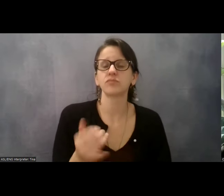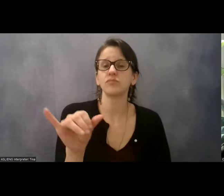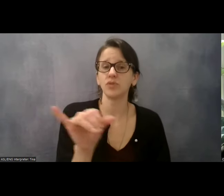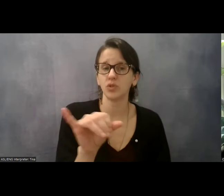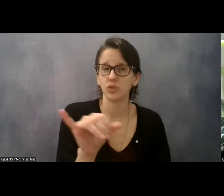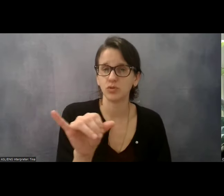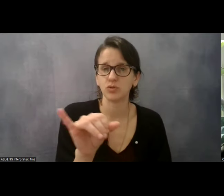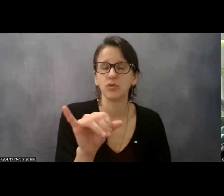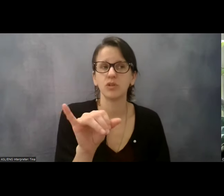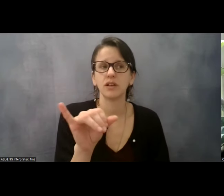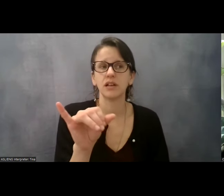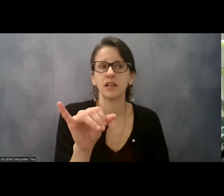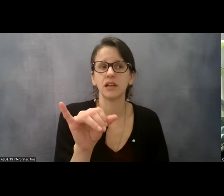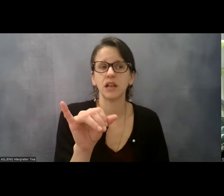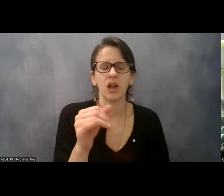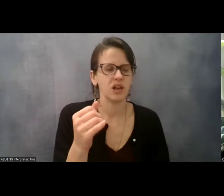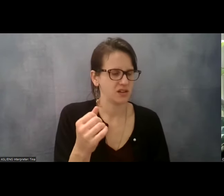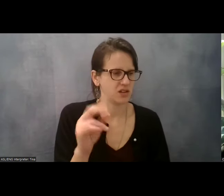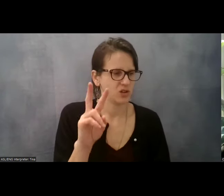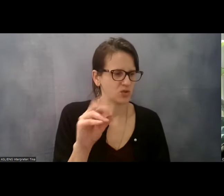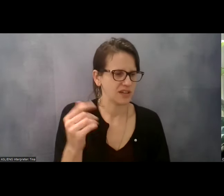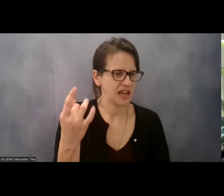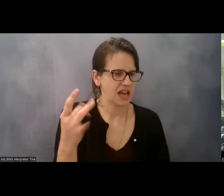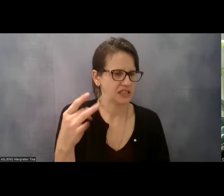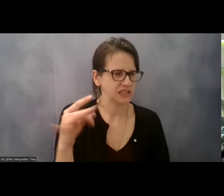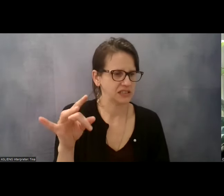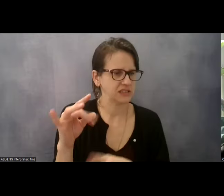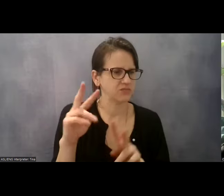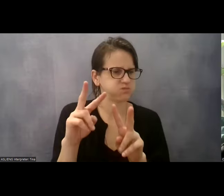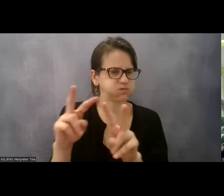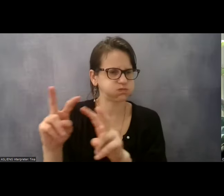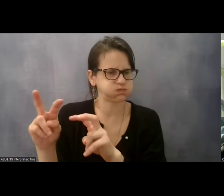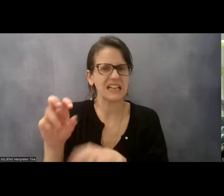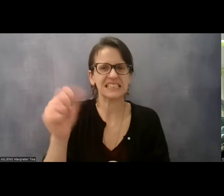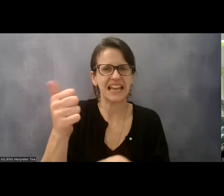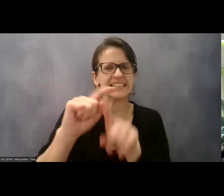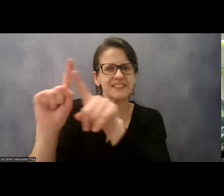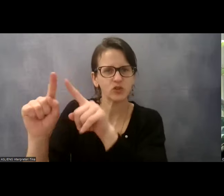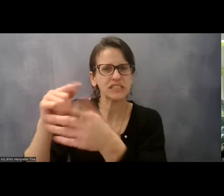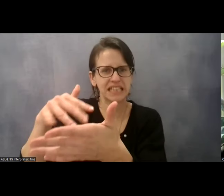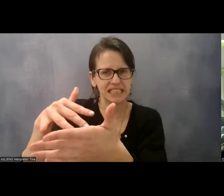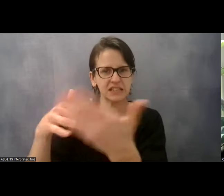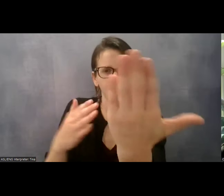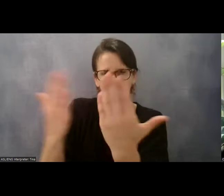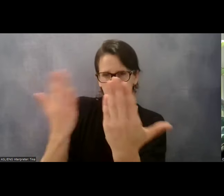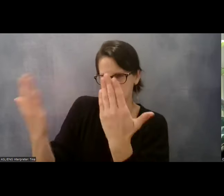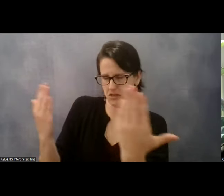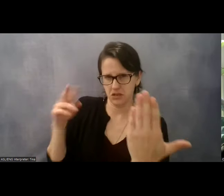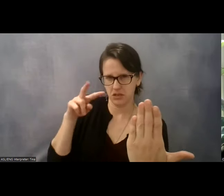In fact, in one 2018 meta-analysis of 10 different studies involving 13,000 breast cancer